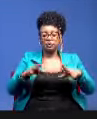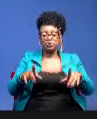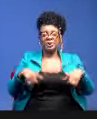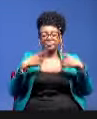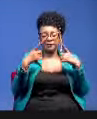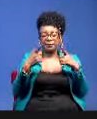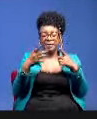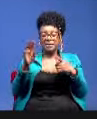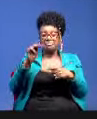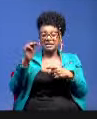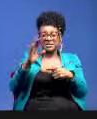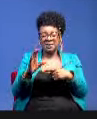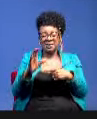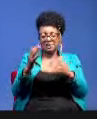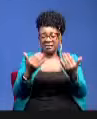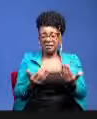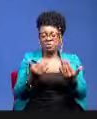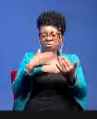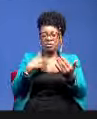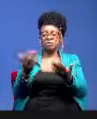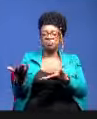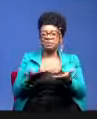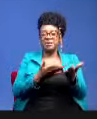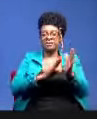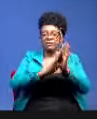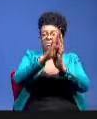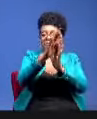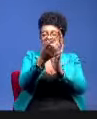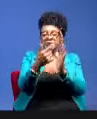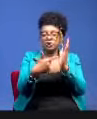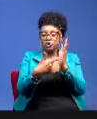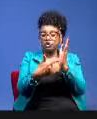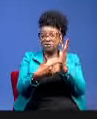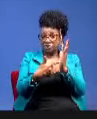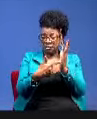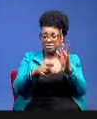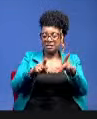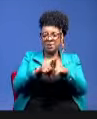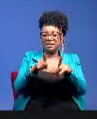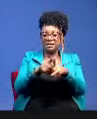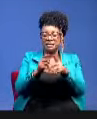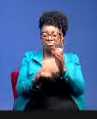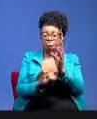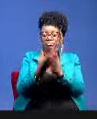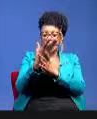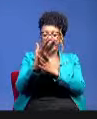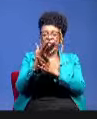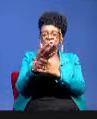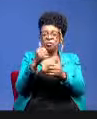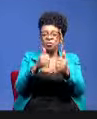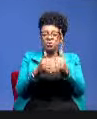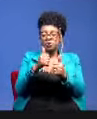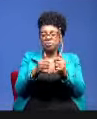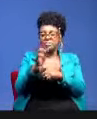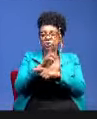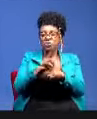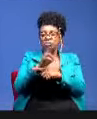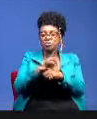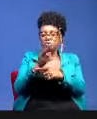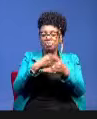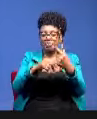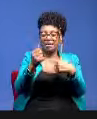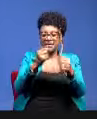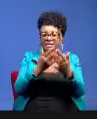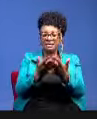MasterCard imejitahidi kuleta maendeleo katika sekta ya teknolojia na wamezindua pete ambayo itatumiwa kulipia bidhaa.